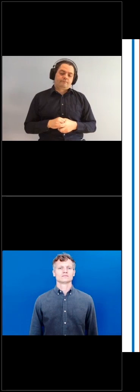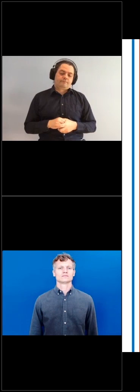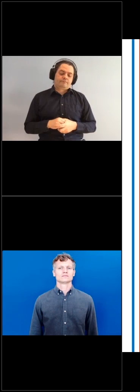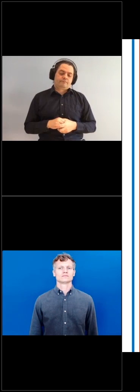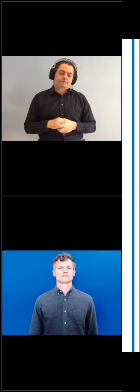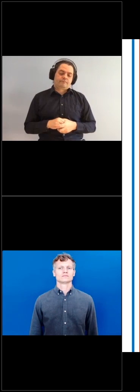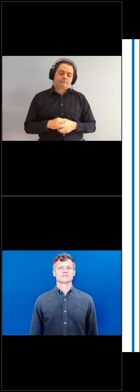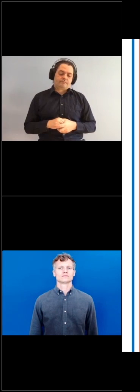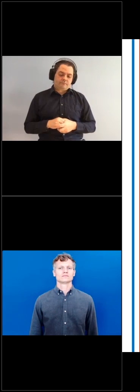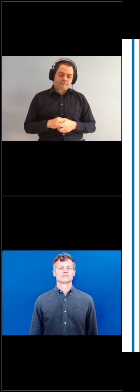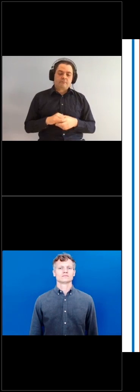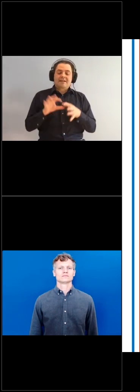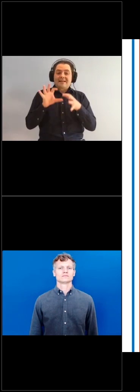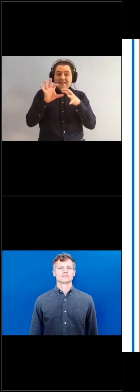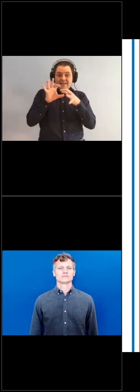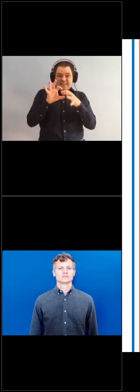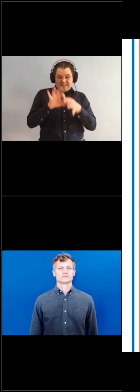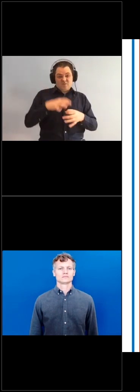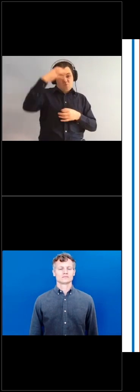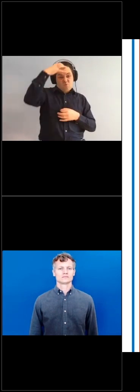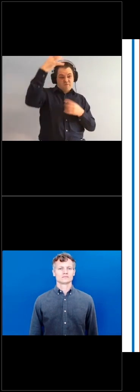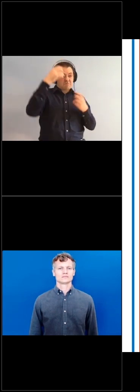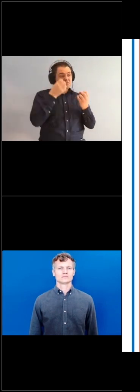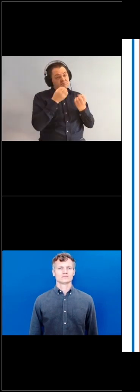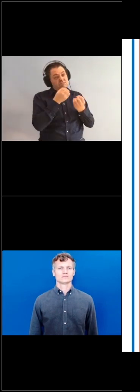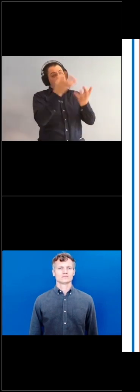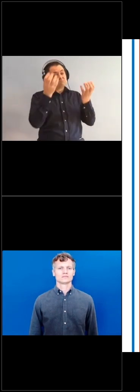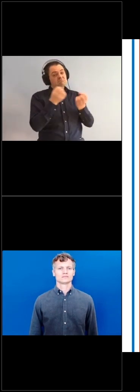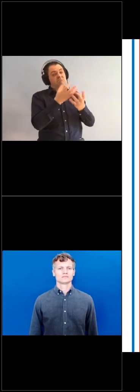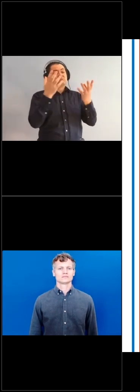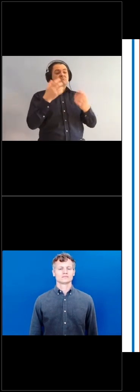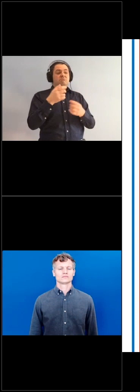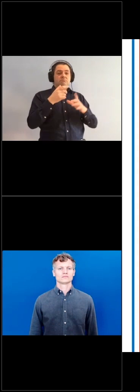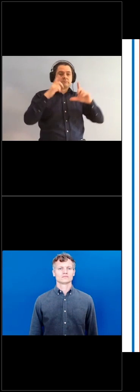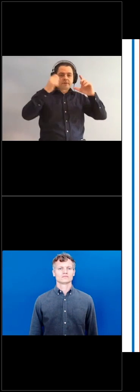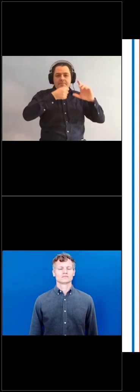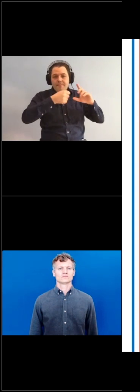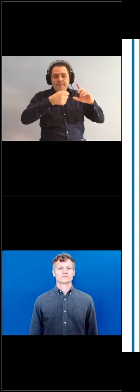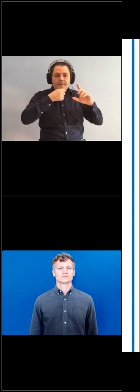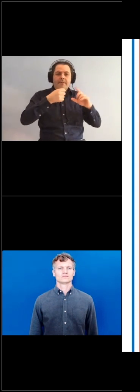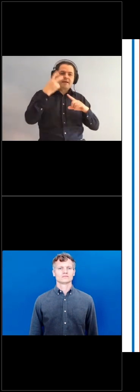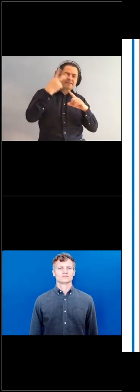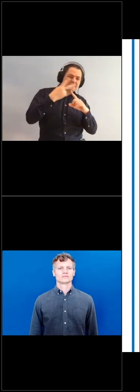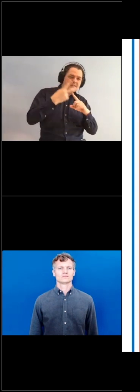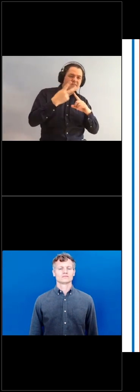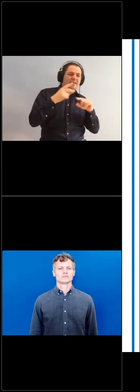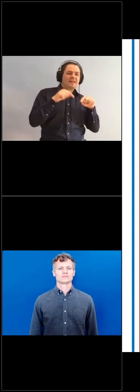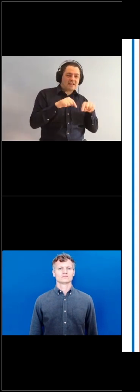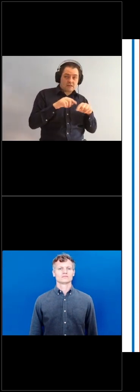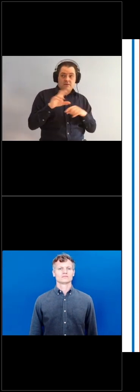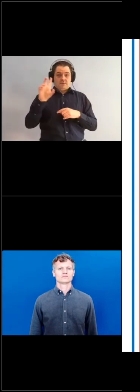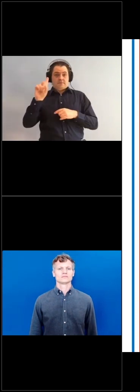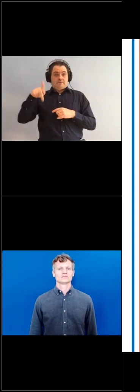which are being broadcasted by having press briefing. Like we have one of the organization